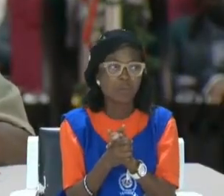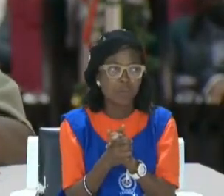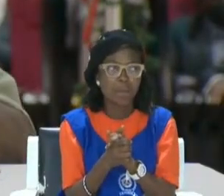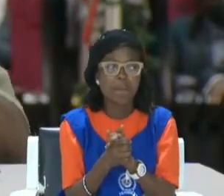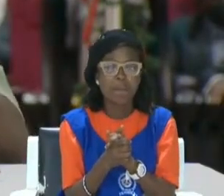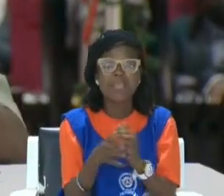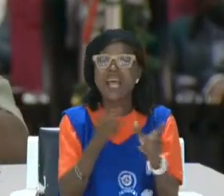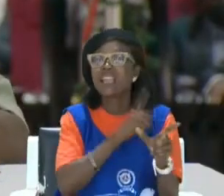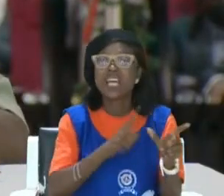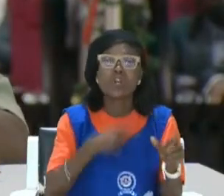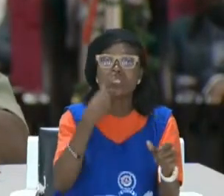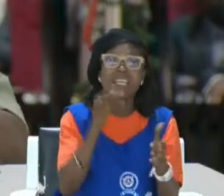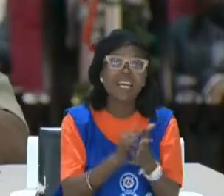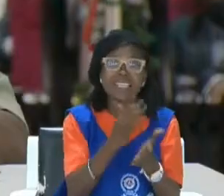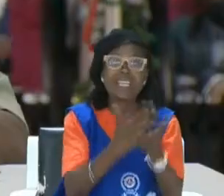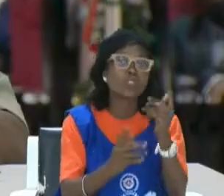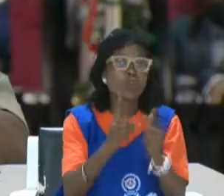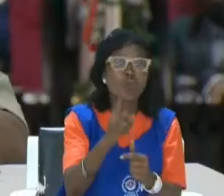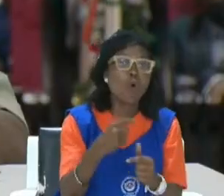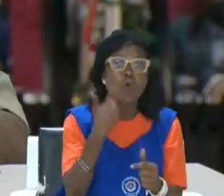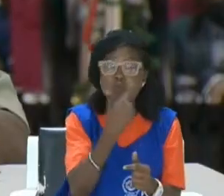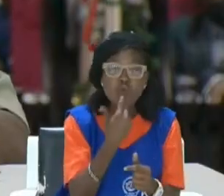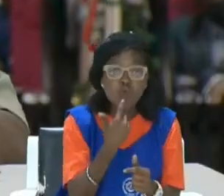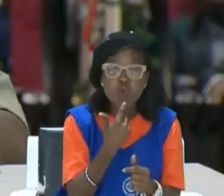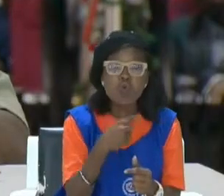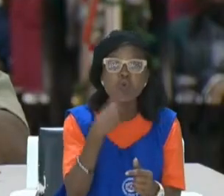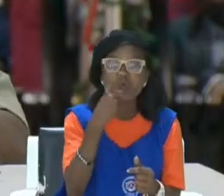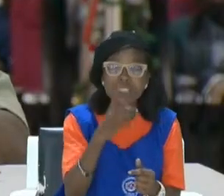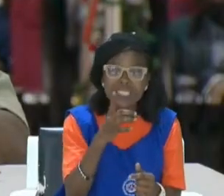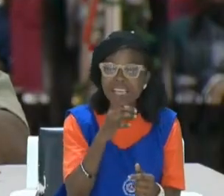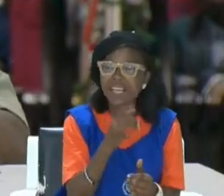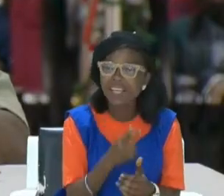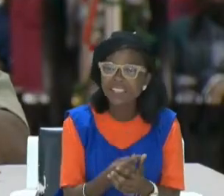The Lord said there's someone who said,